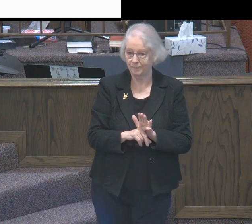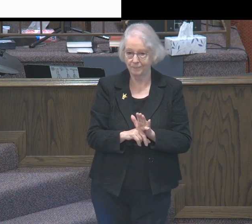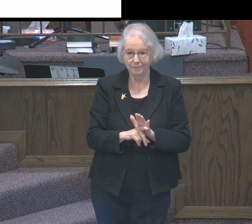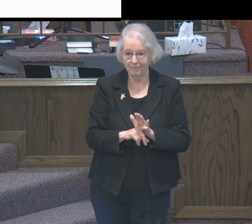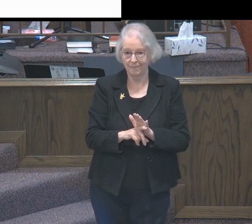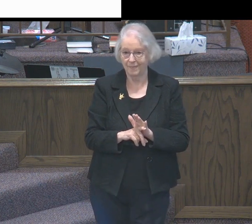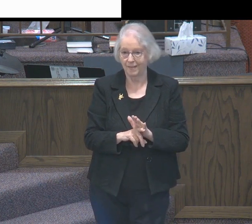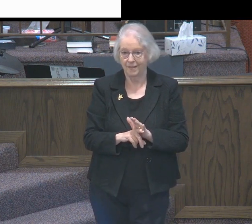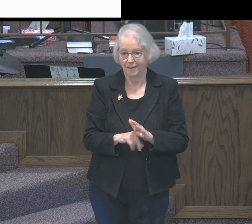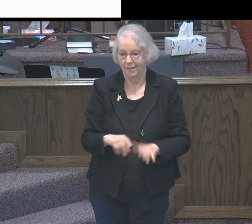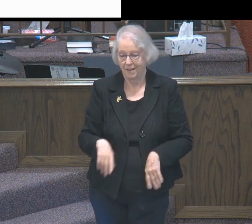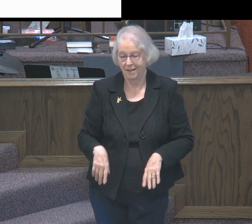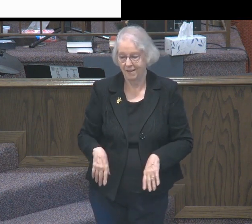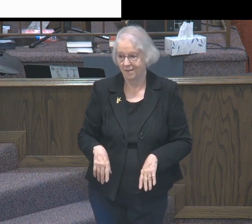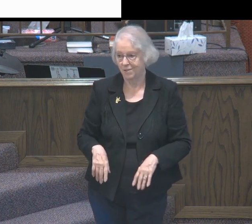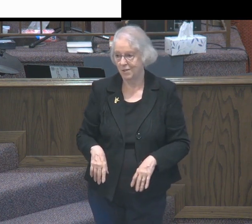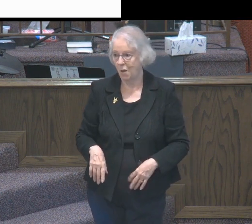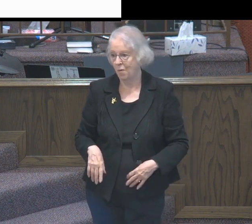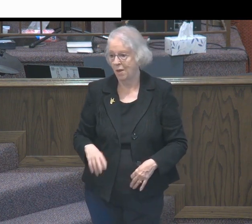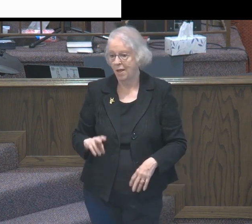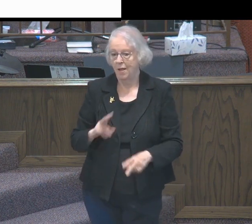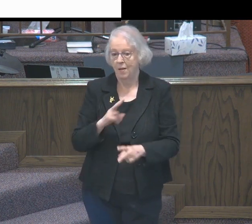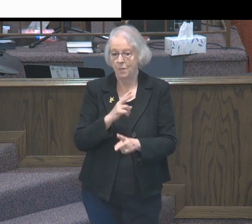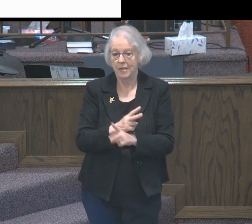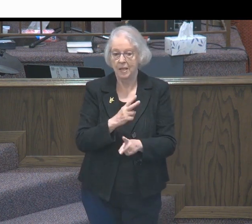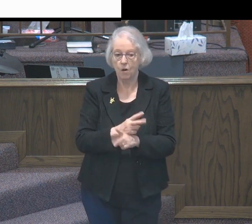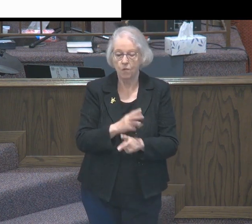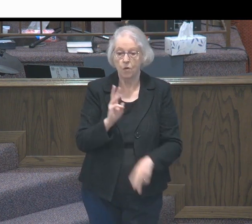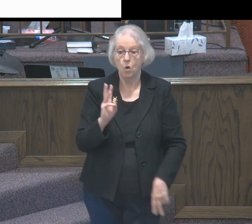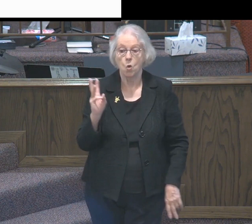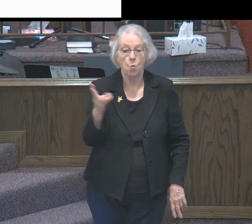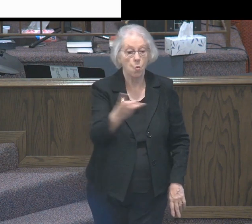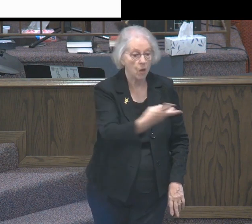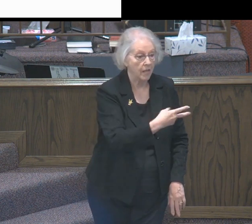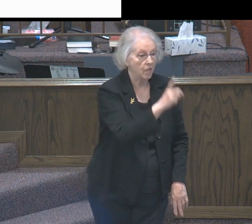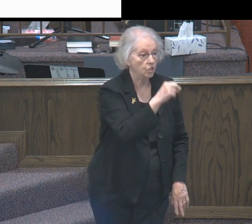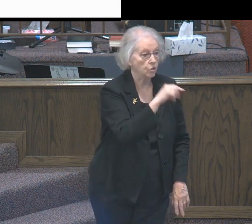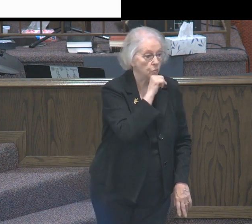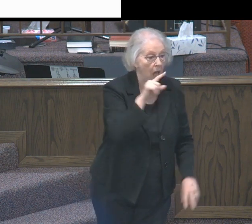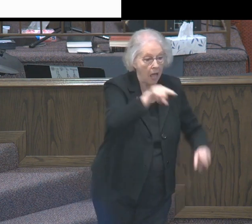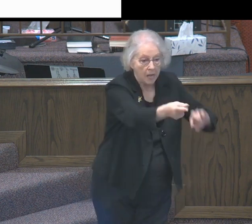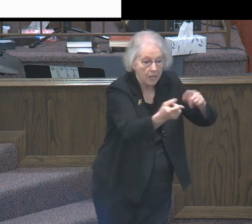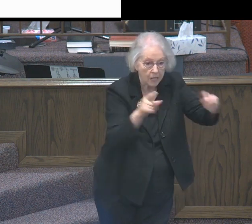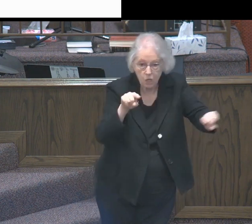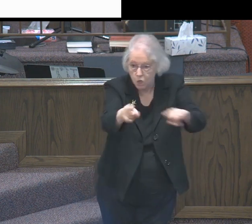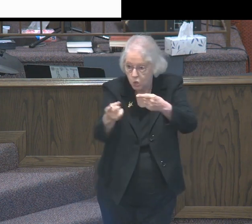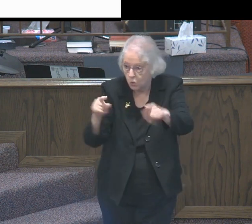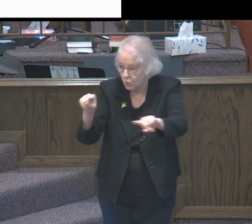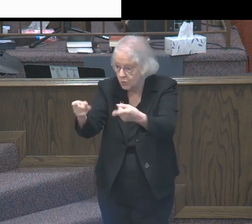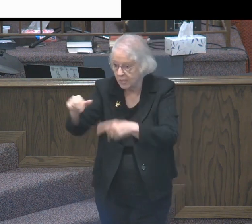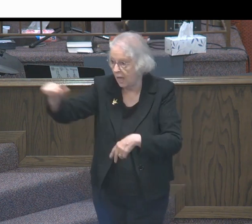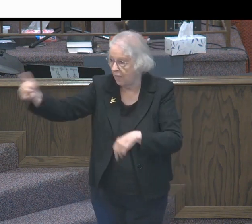are not scriptural, not part of the law. When we say to them, you must do